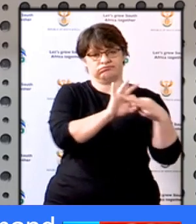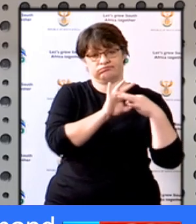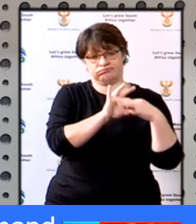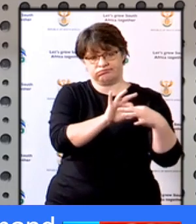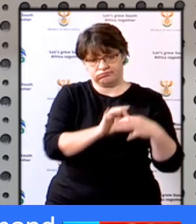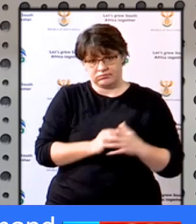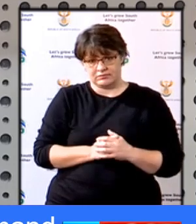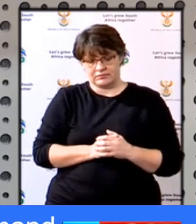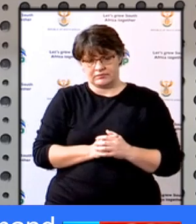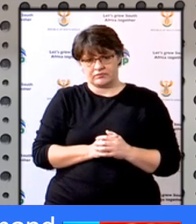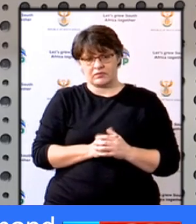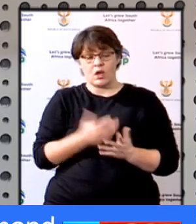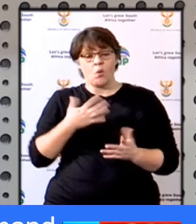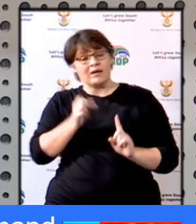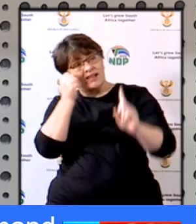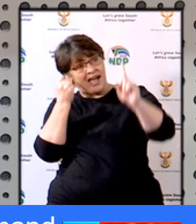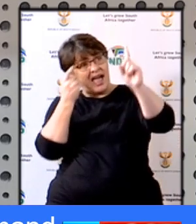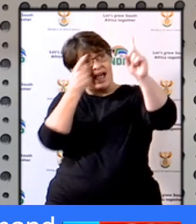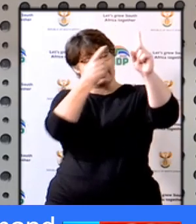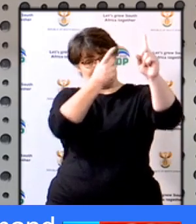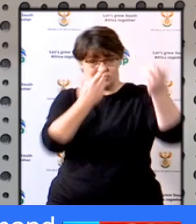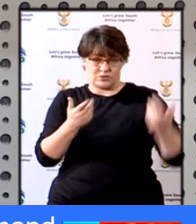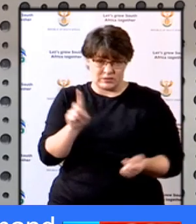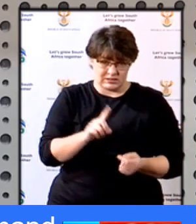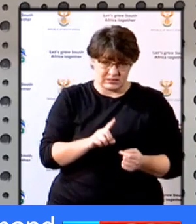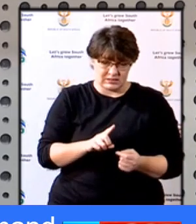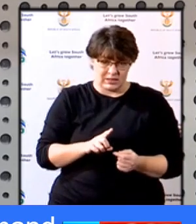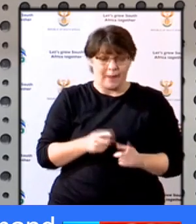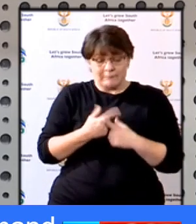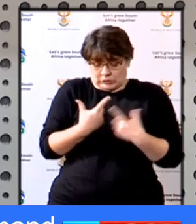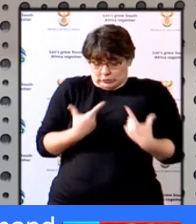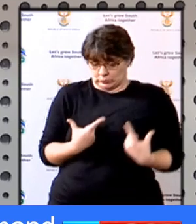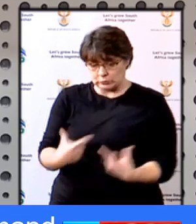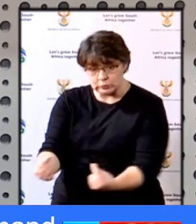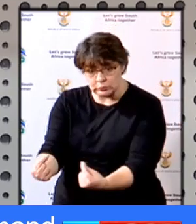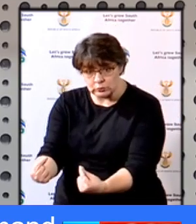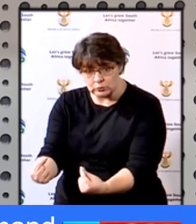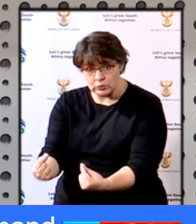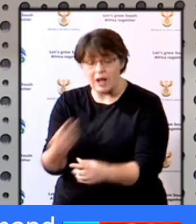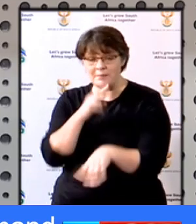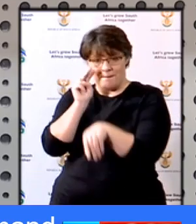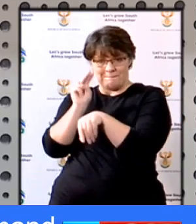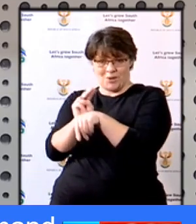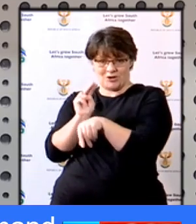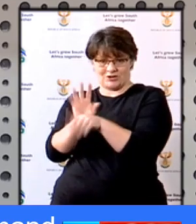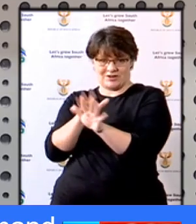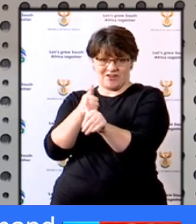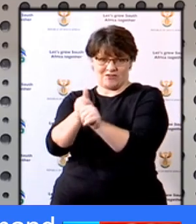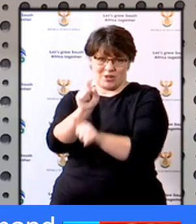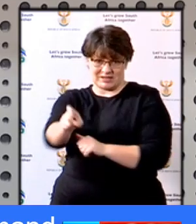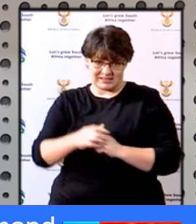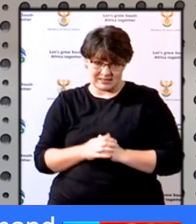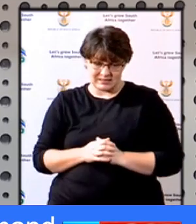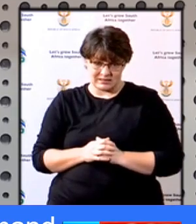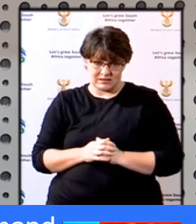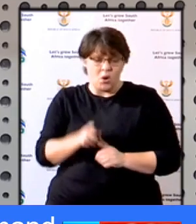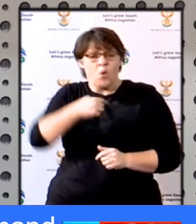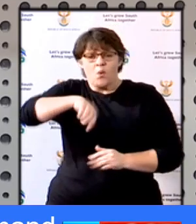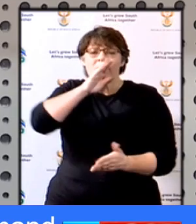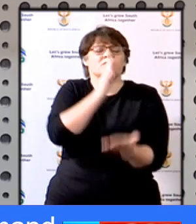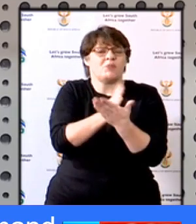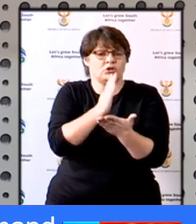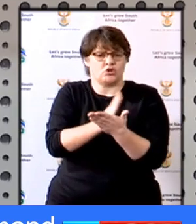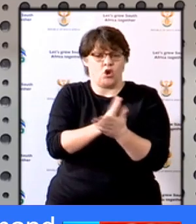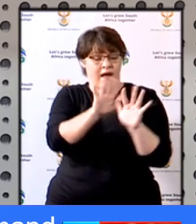that's just, let's call it the intention. The practice depends on monitoring and compliance, making sure that if